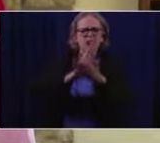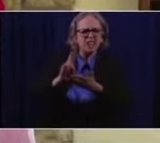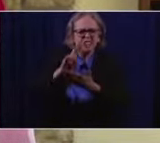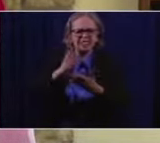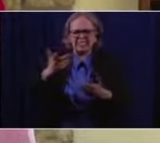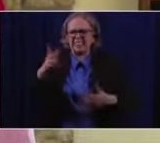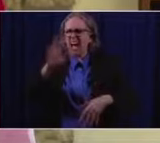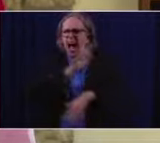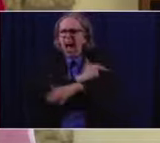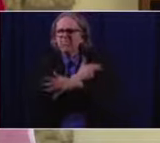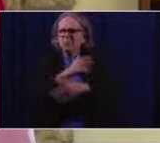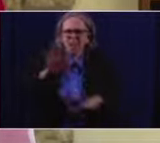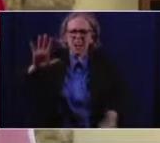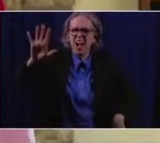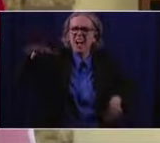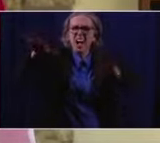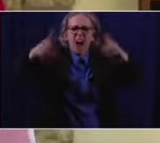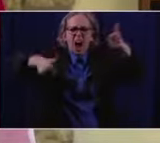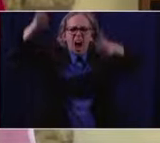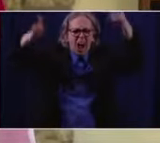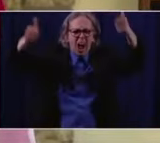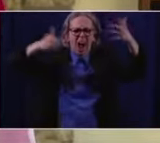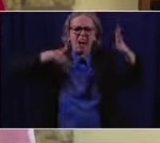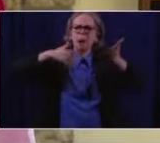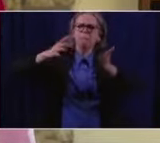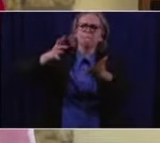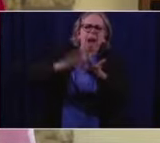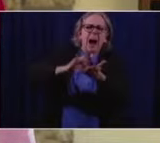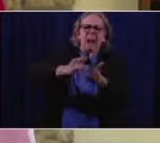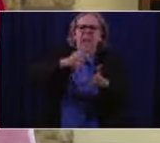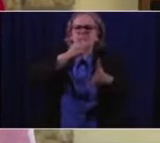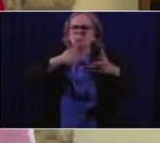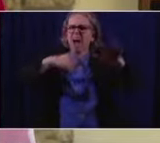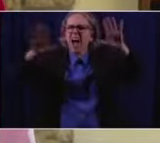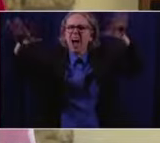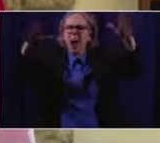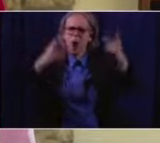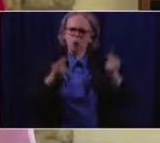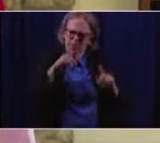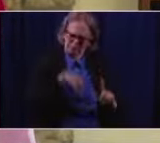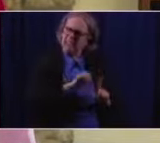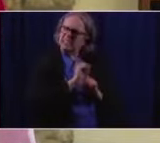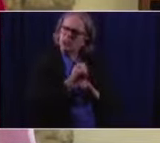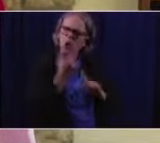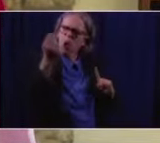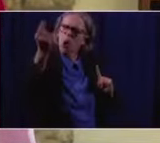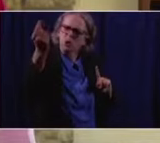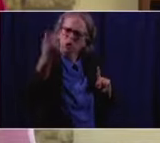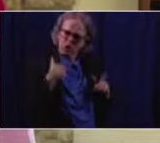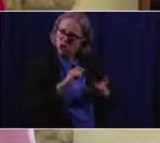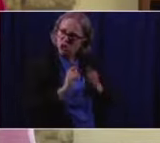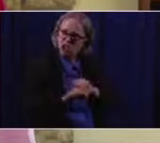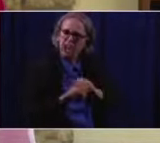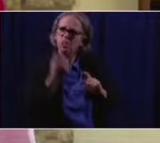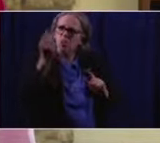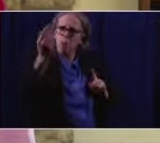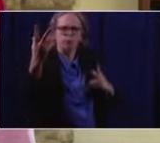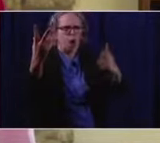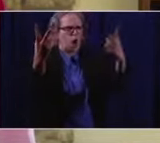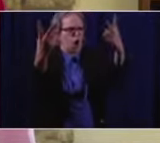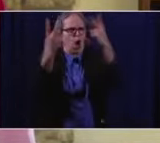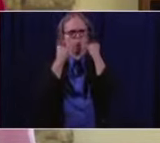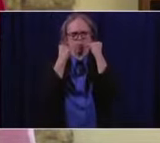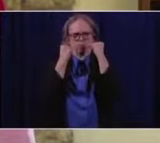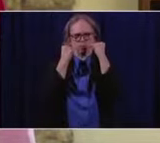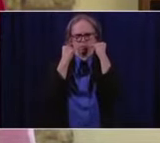hospitals, and to a person, they said, we don't think you can go away from that. We can't advise that